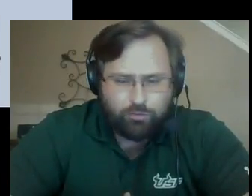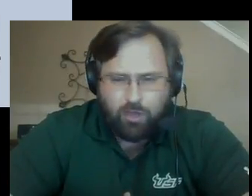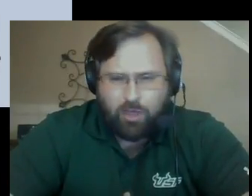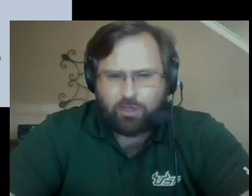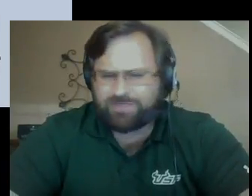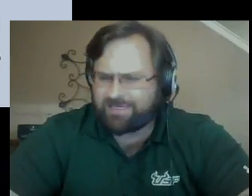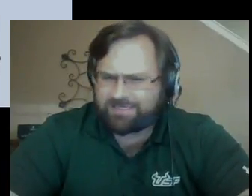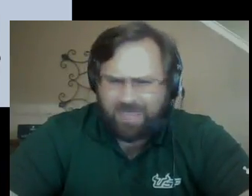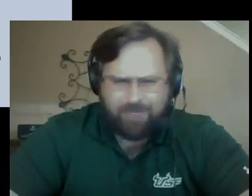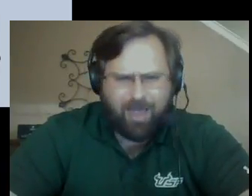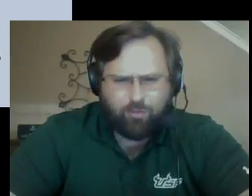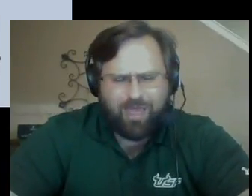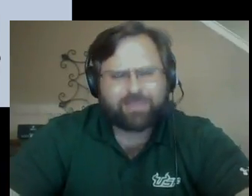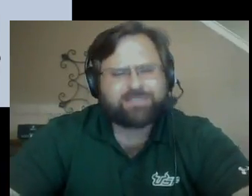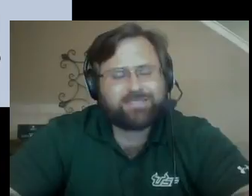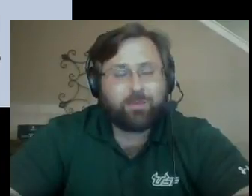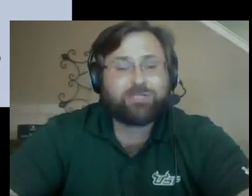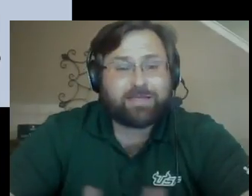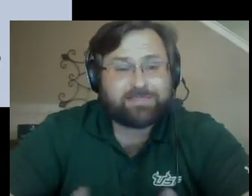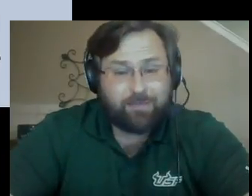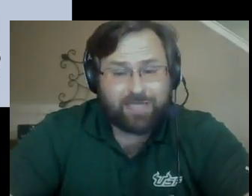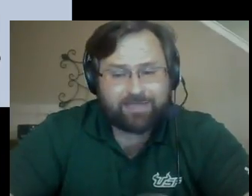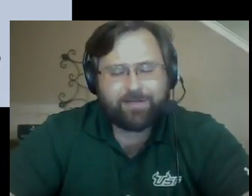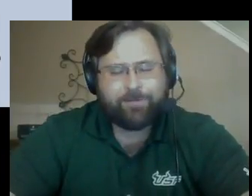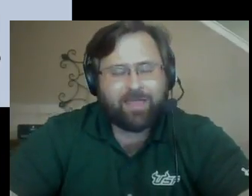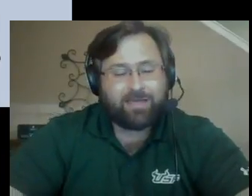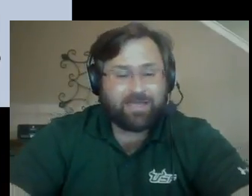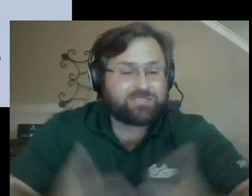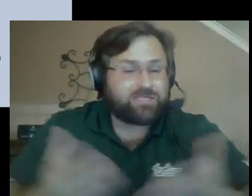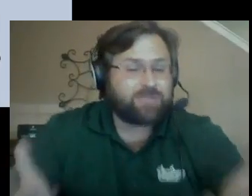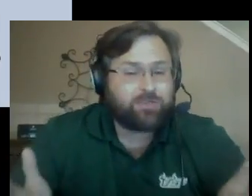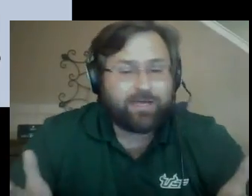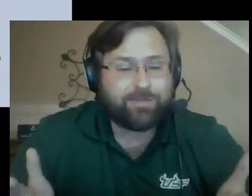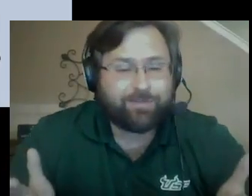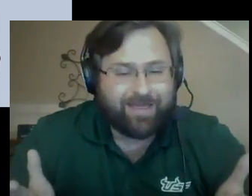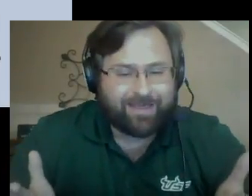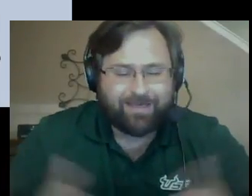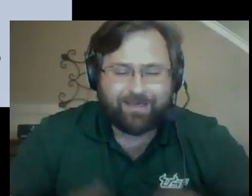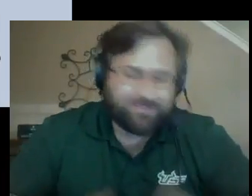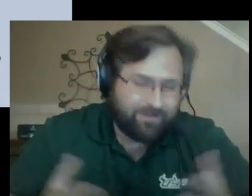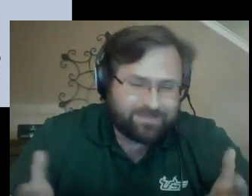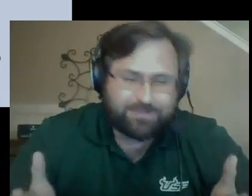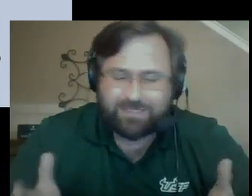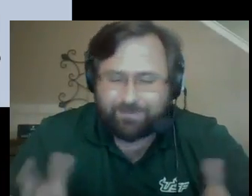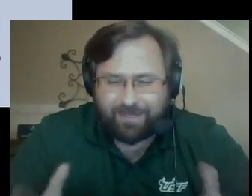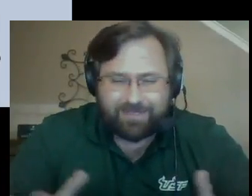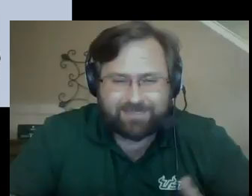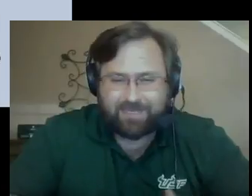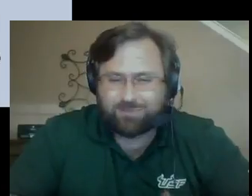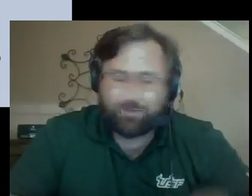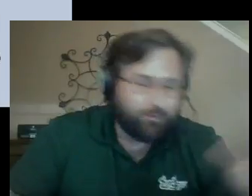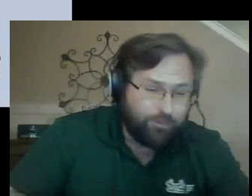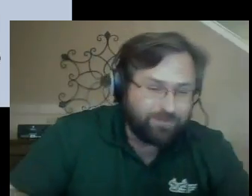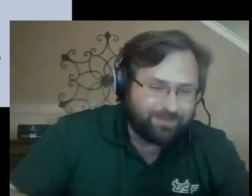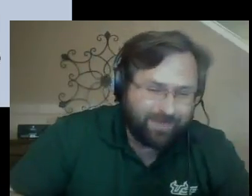told you, you see is the same either way, because it's a question about a subject, and in English subjects already come at the beginning. So if you have a subject at the beginning of the